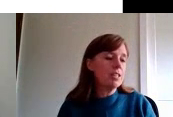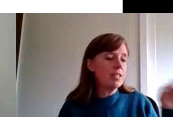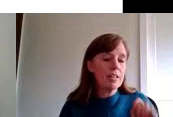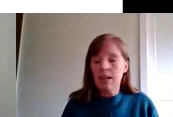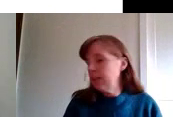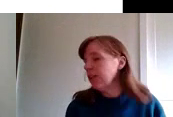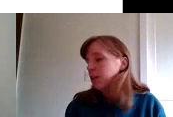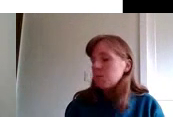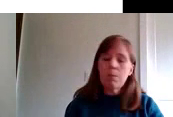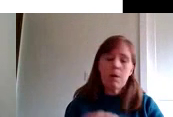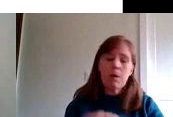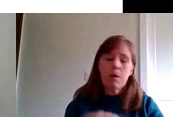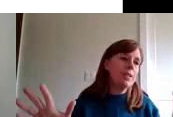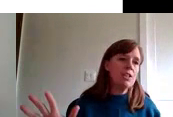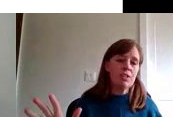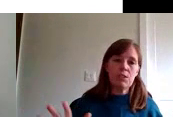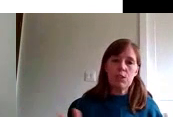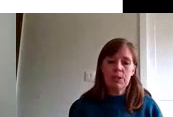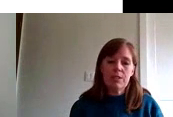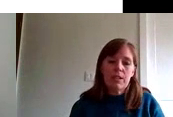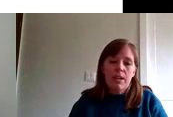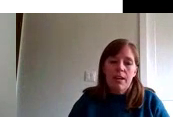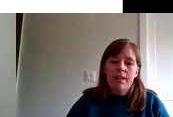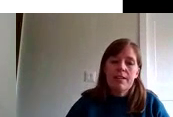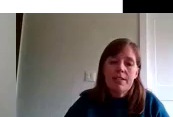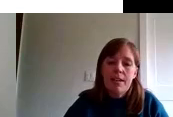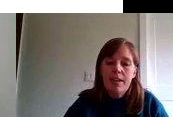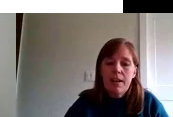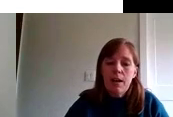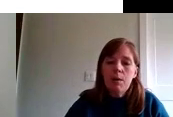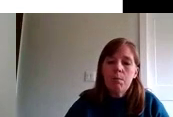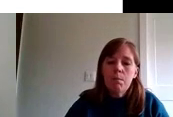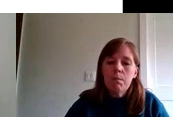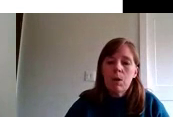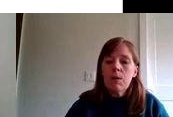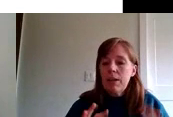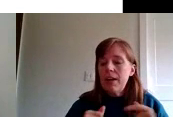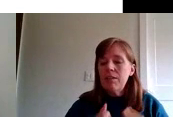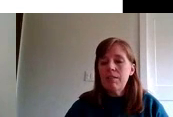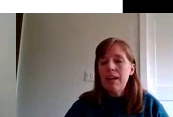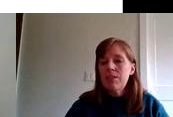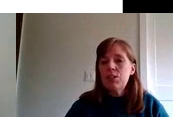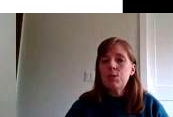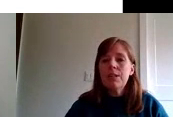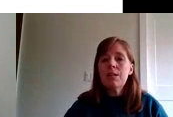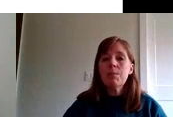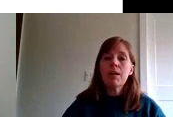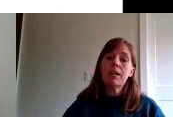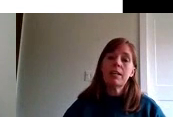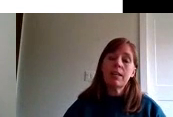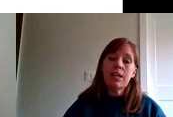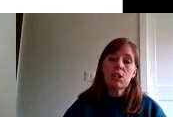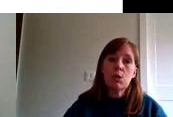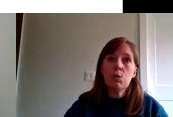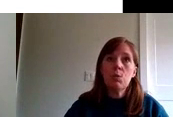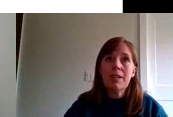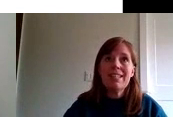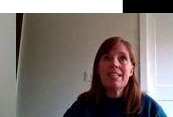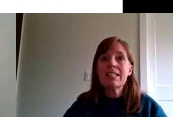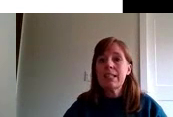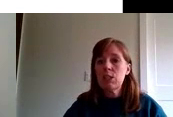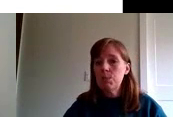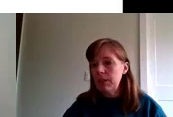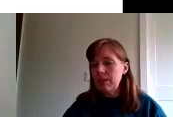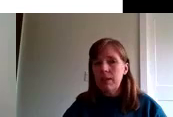over the years is I look at my population of students and I say, all right, I don't have a student in my class